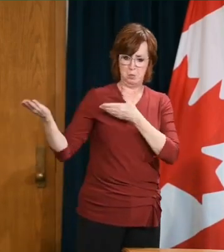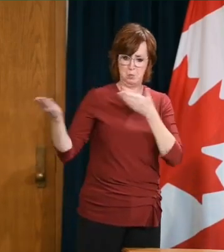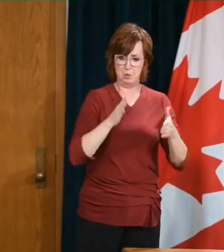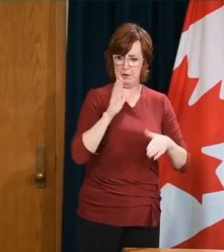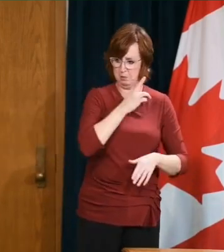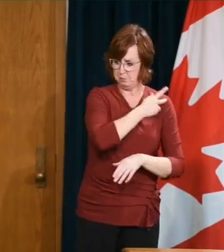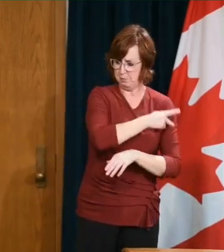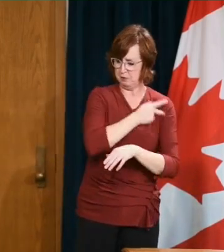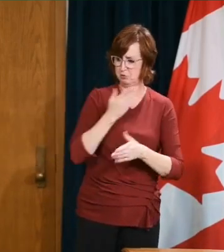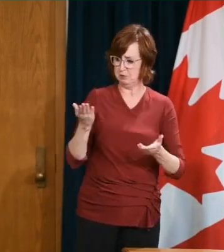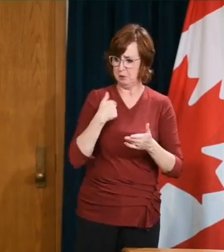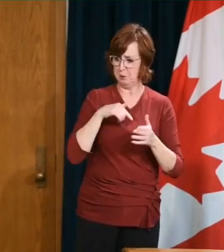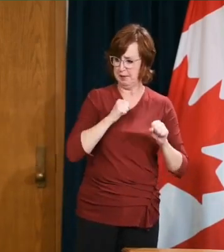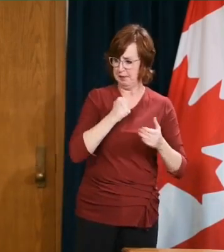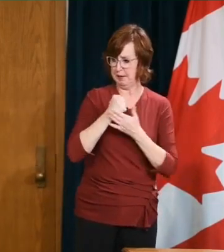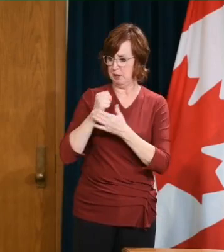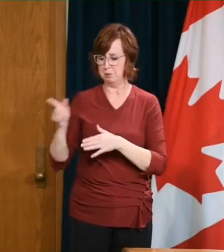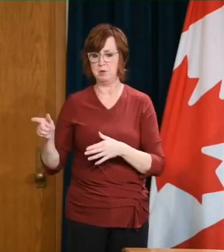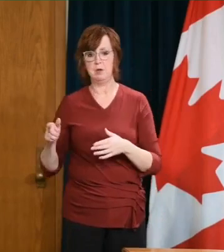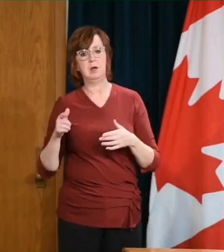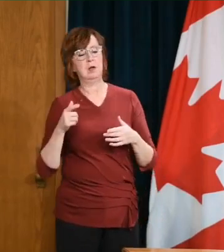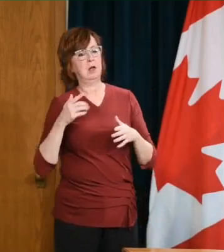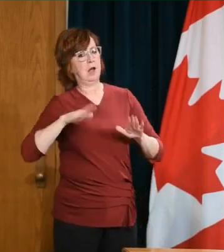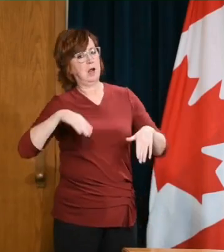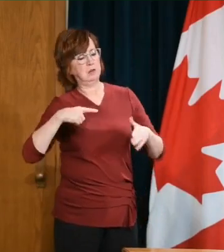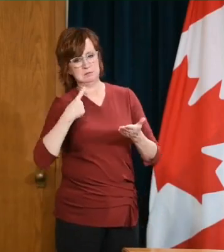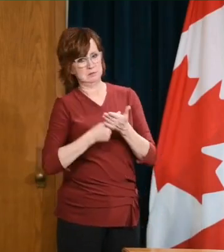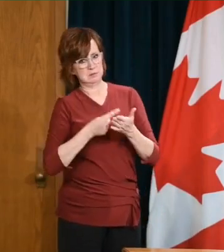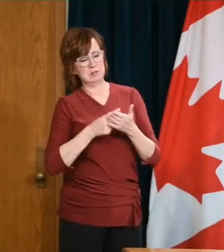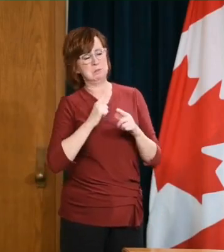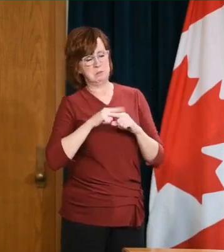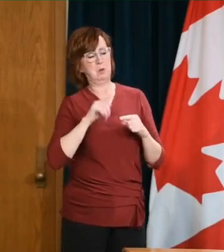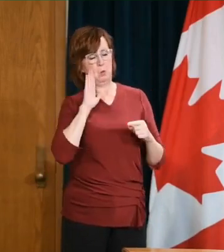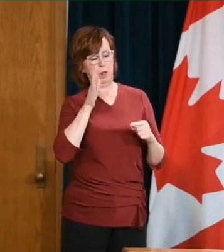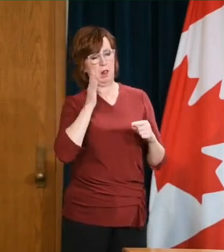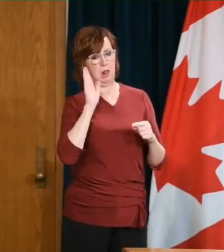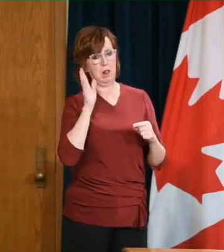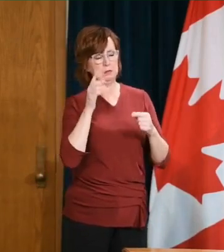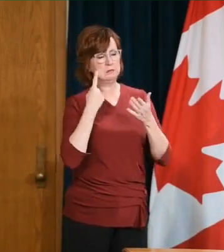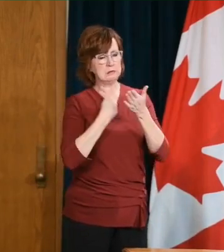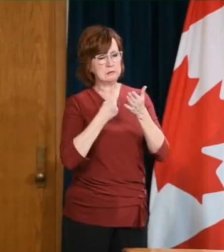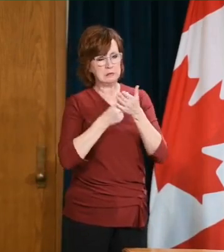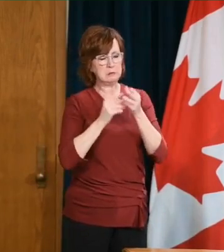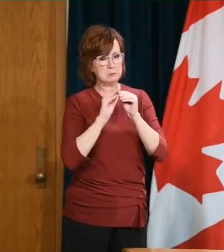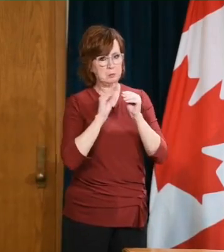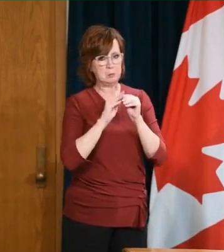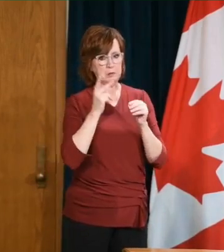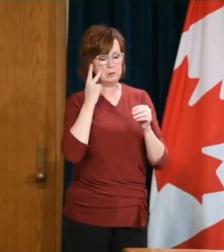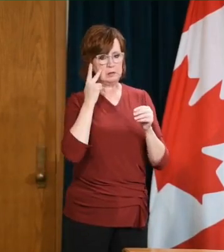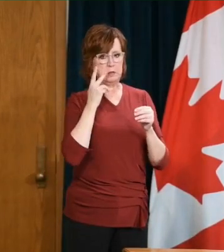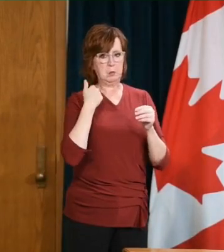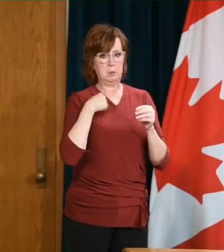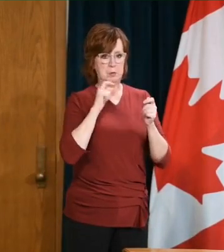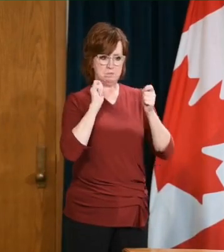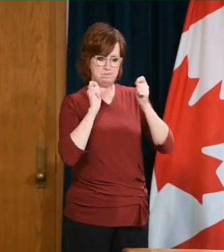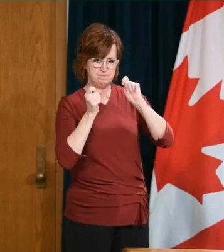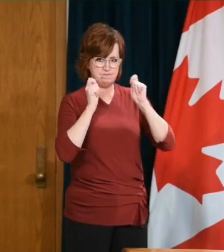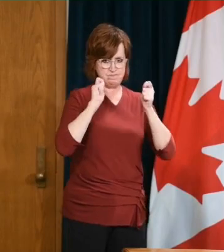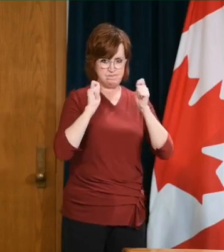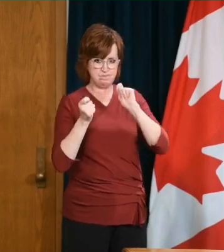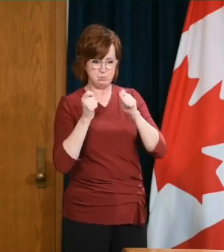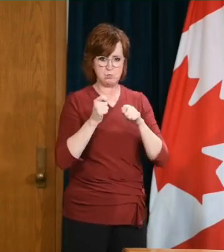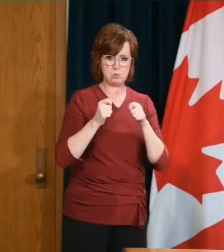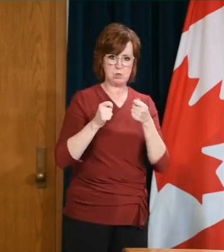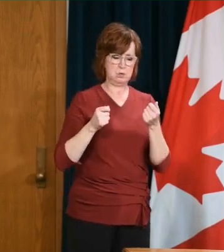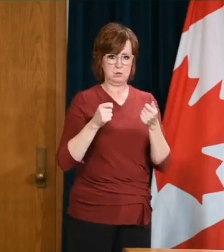with Ontario today. You'll likely see other provinces, including this one, come out with some more refined modeling, if you will,